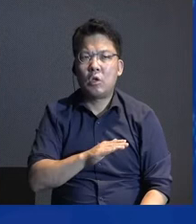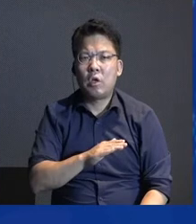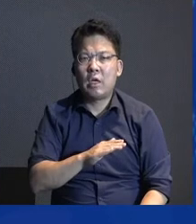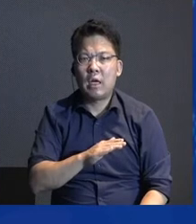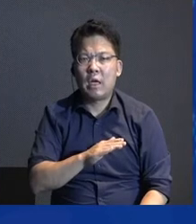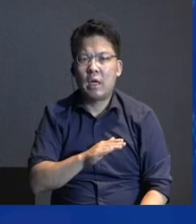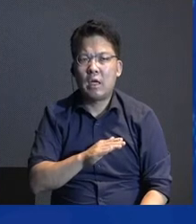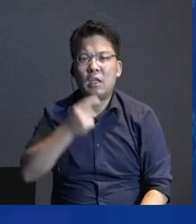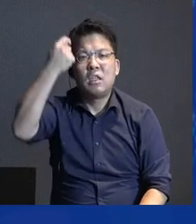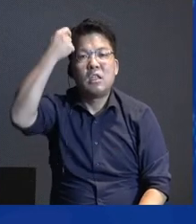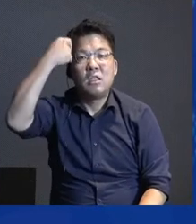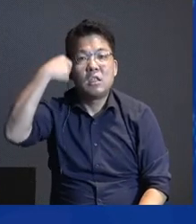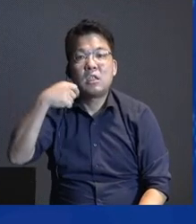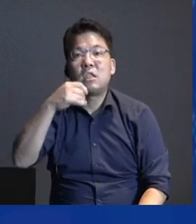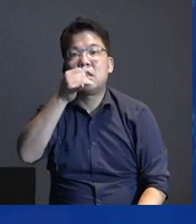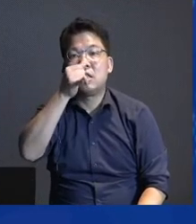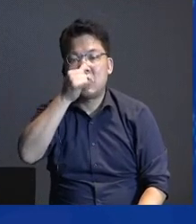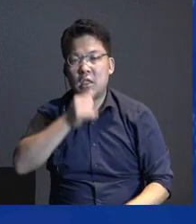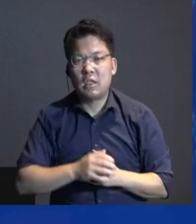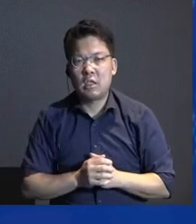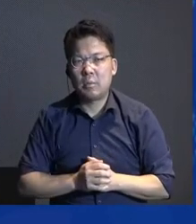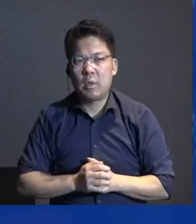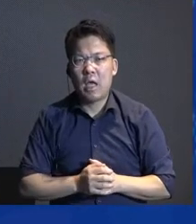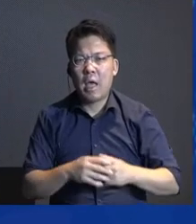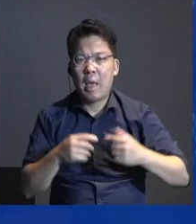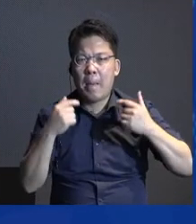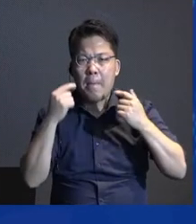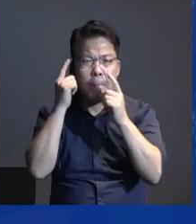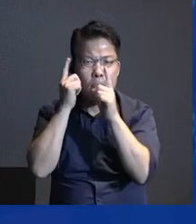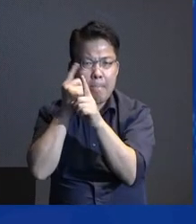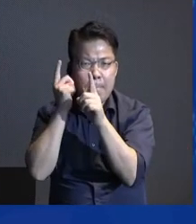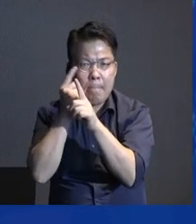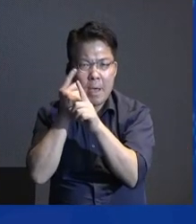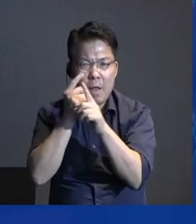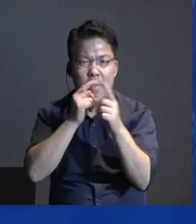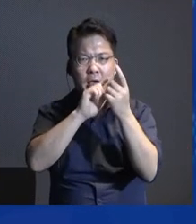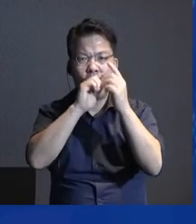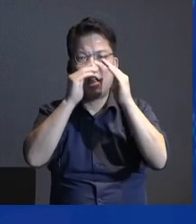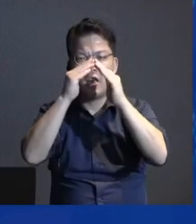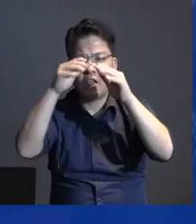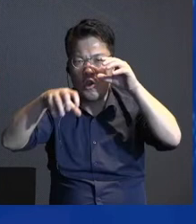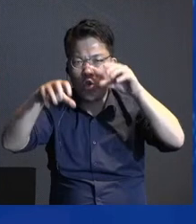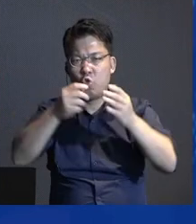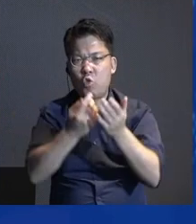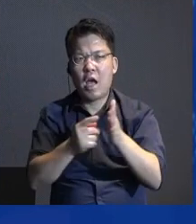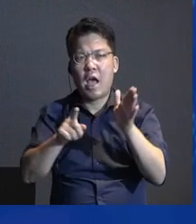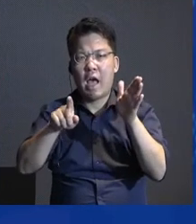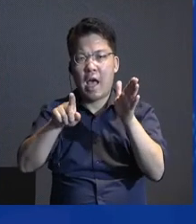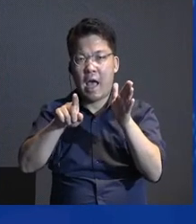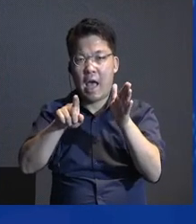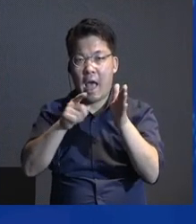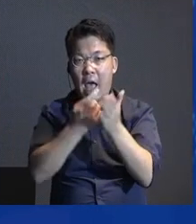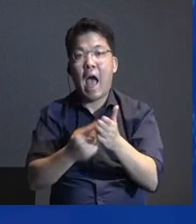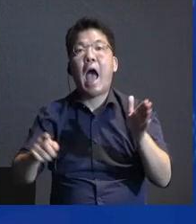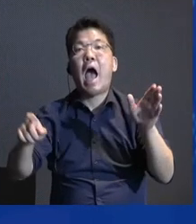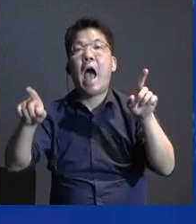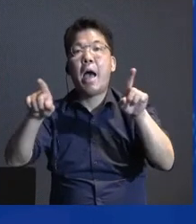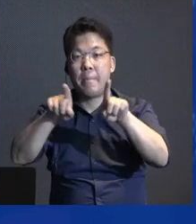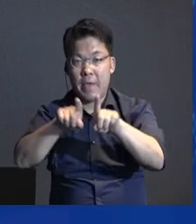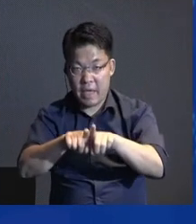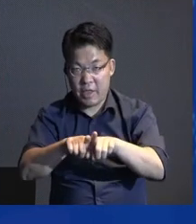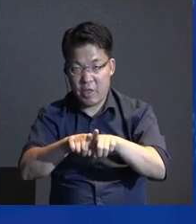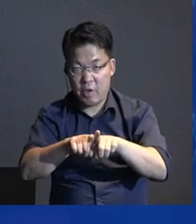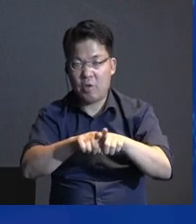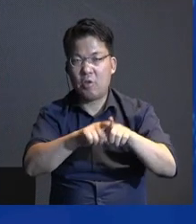lives could cooperate quickly. Conversely, communities with a bond took time